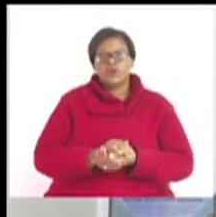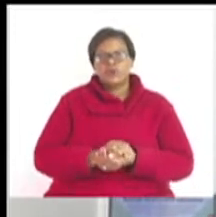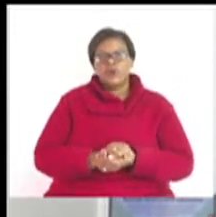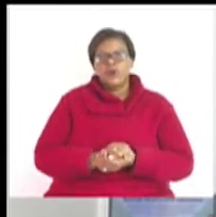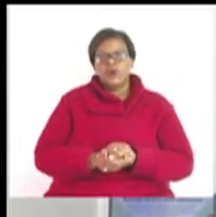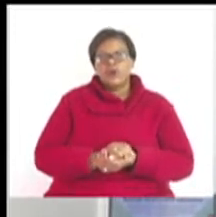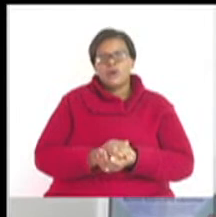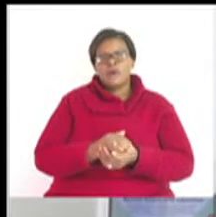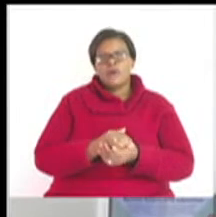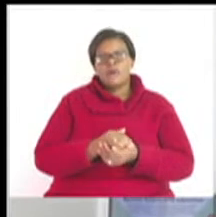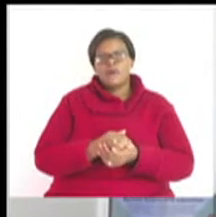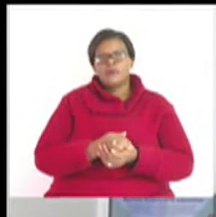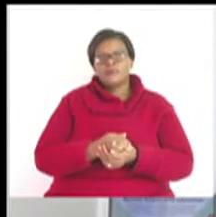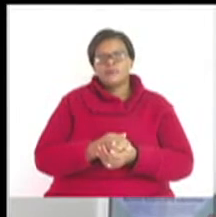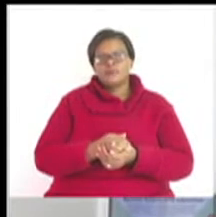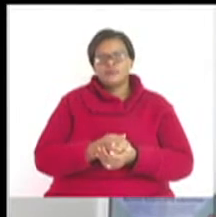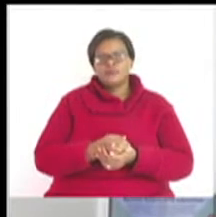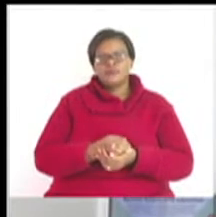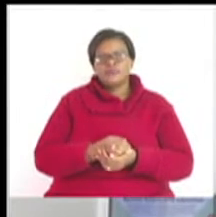numbers.